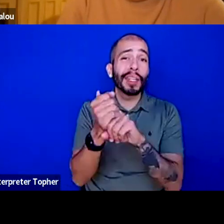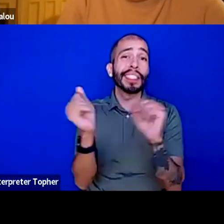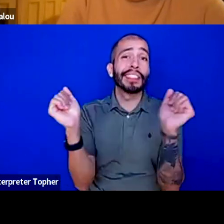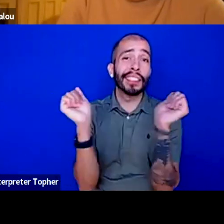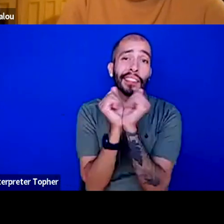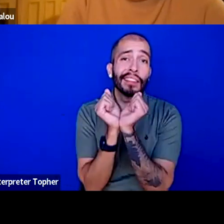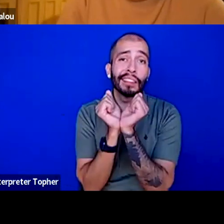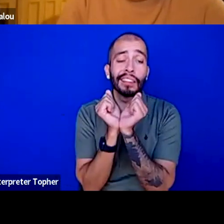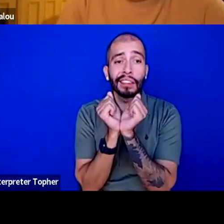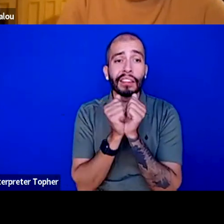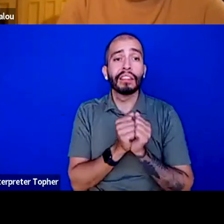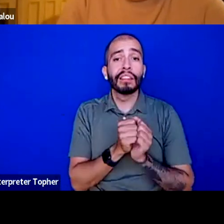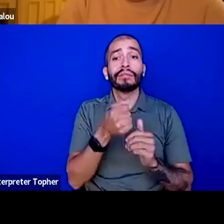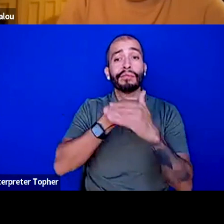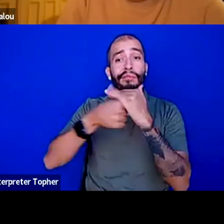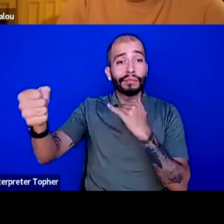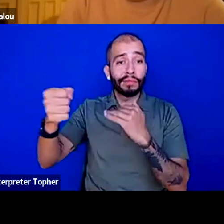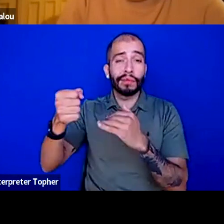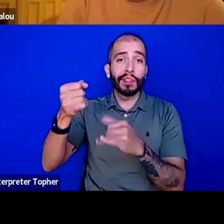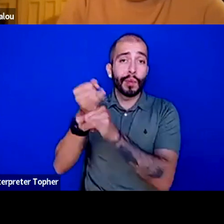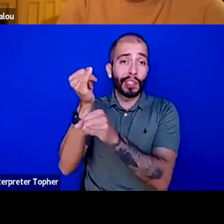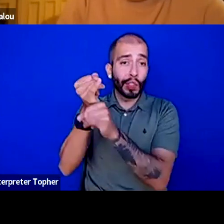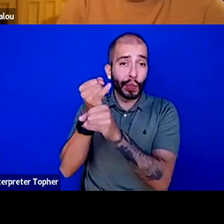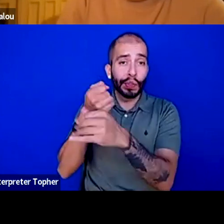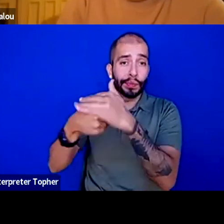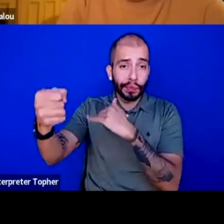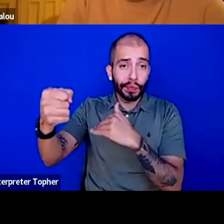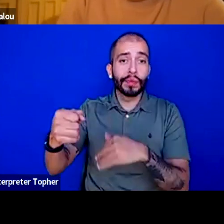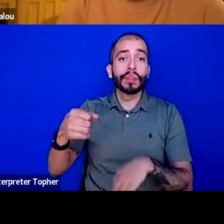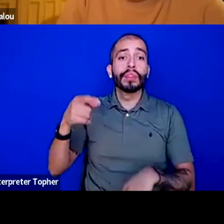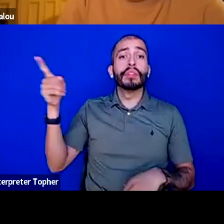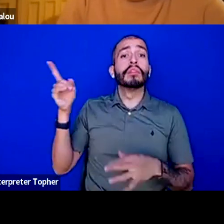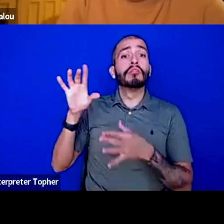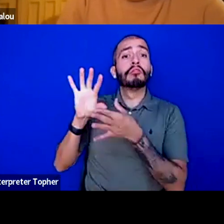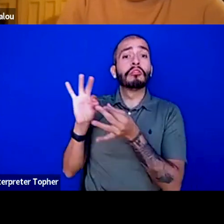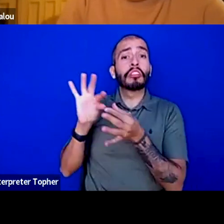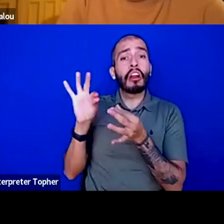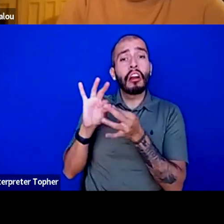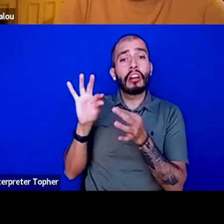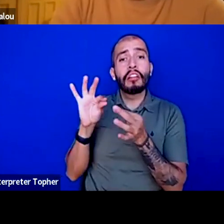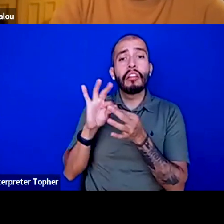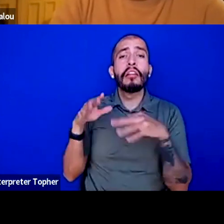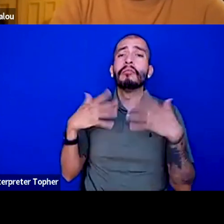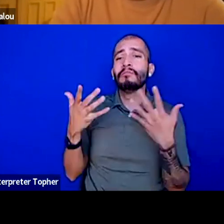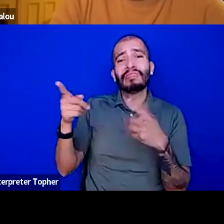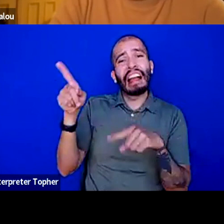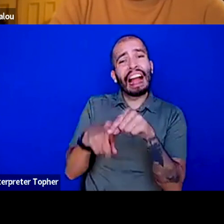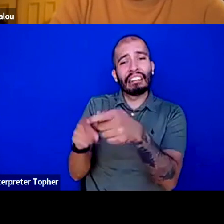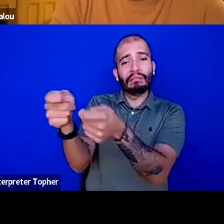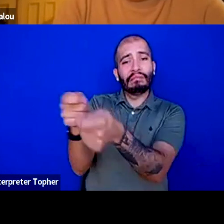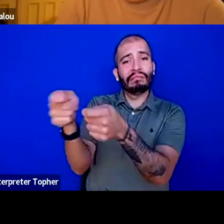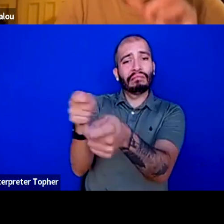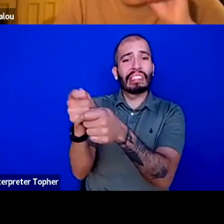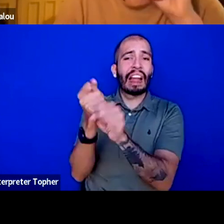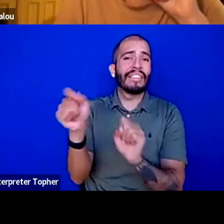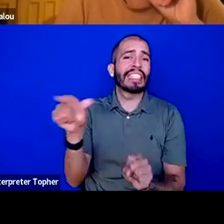managed safely in the home. What it looked like for Tristan in my care was he went